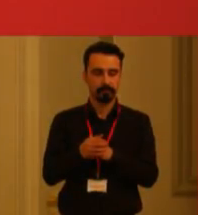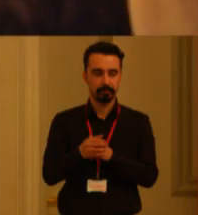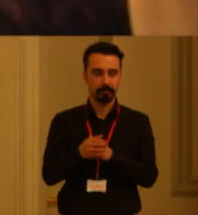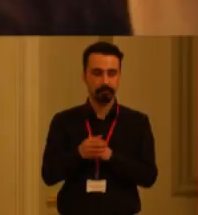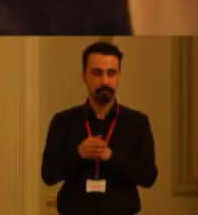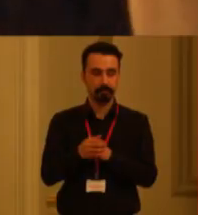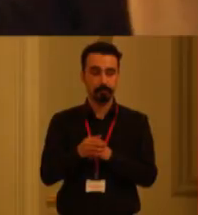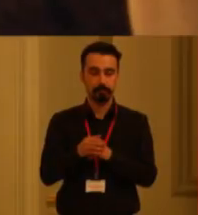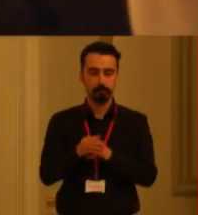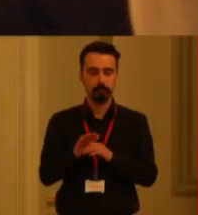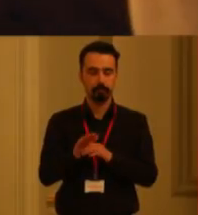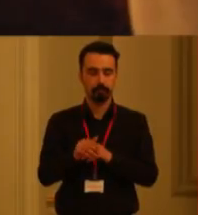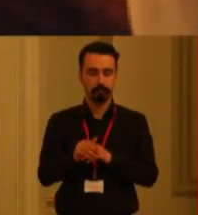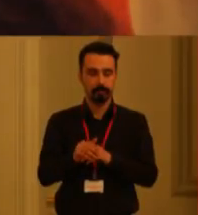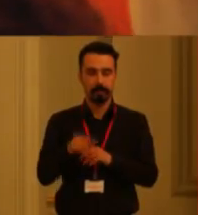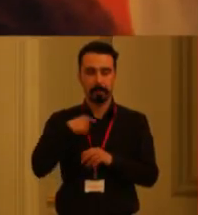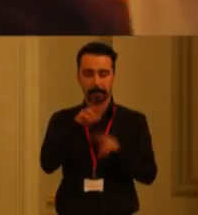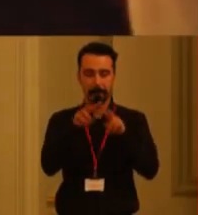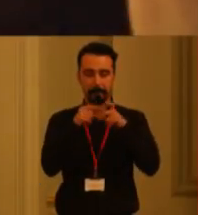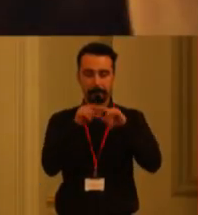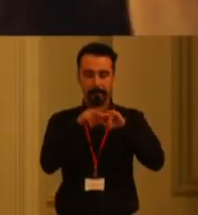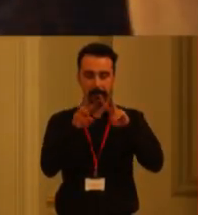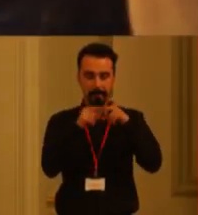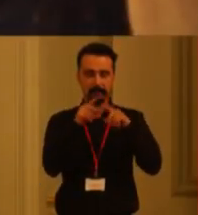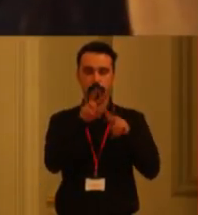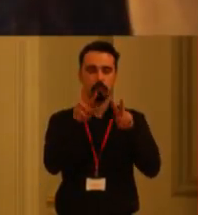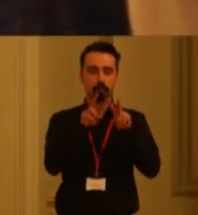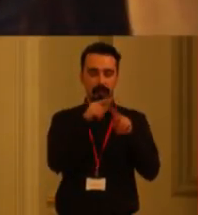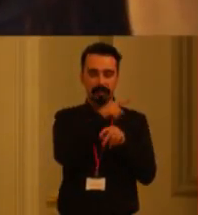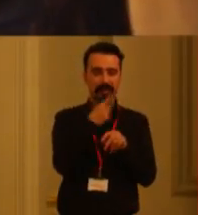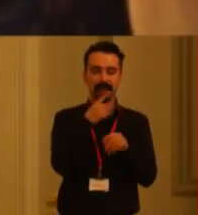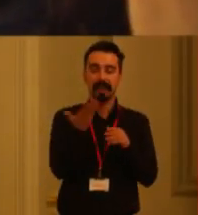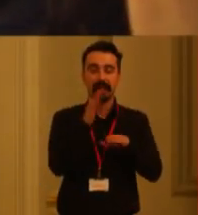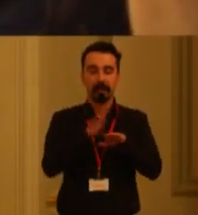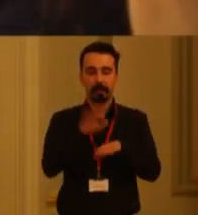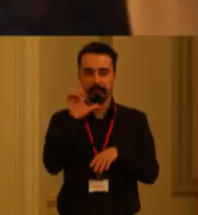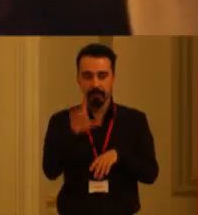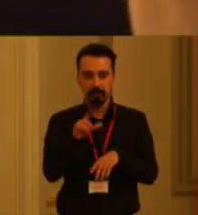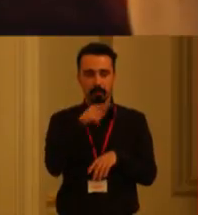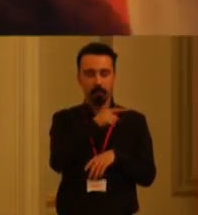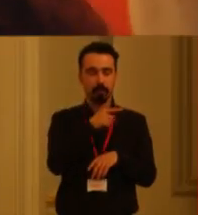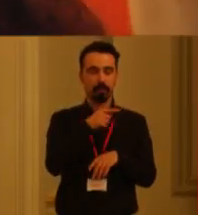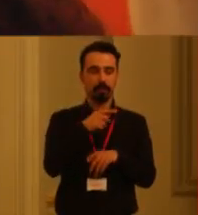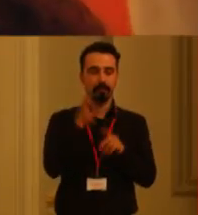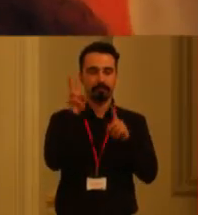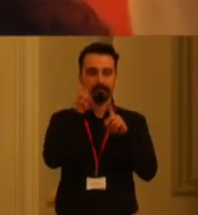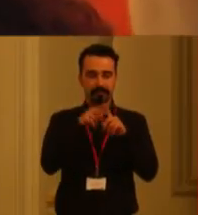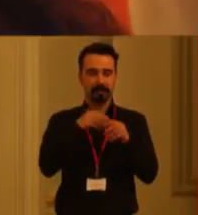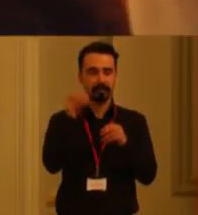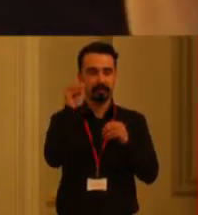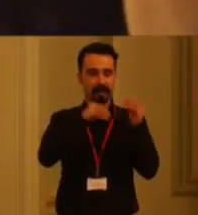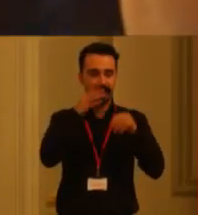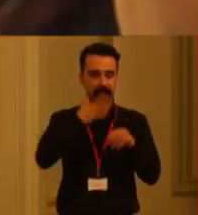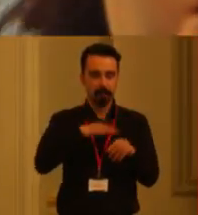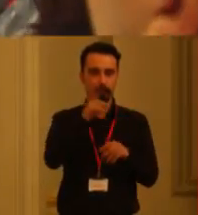you have actually given the formula for that. So before we close, I also would like to turn to Mehmet and